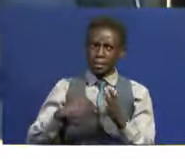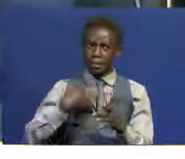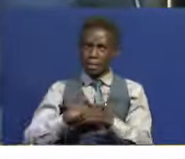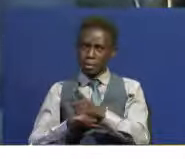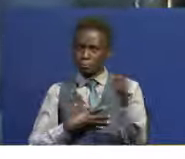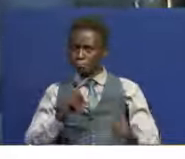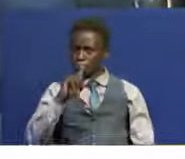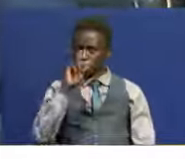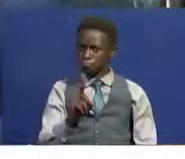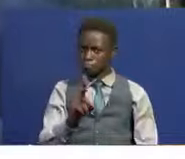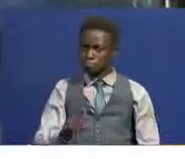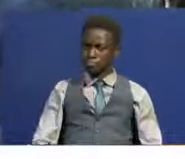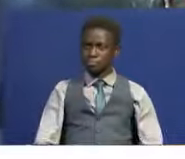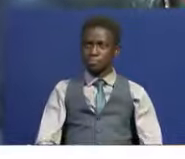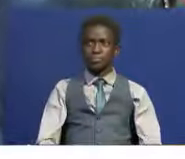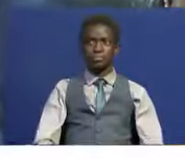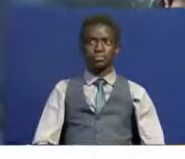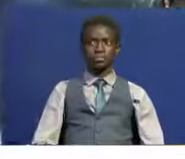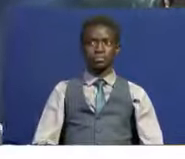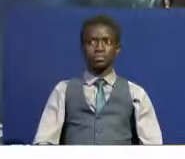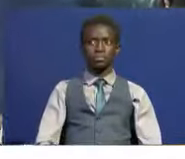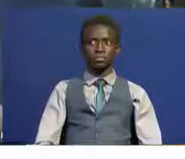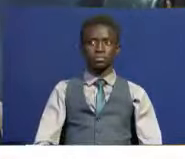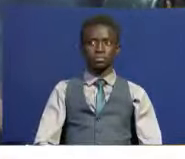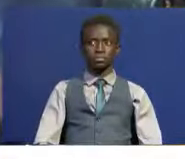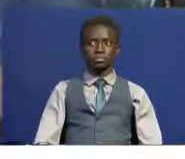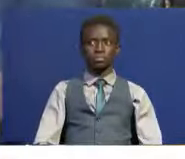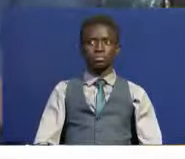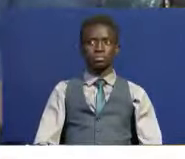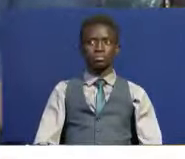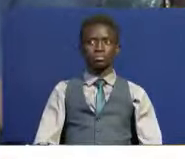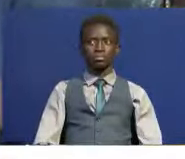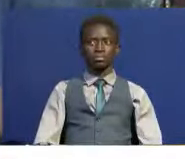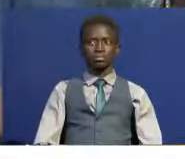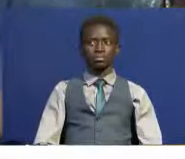for Prime Edition.